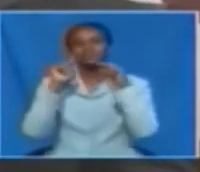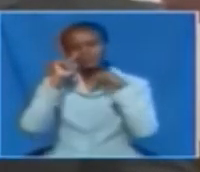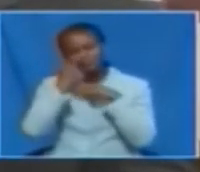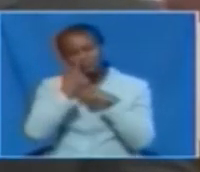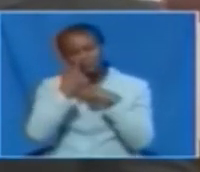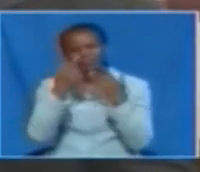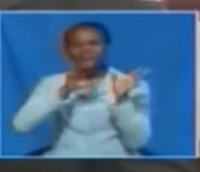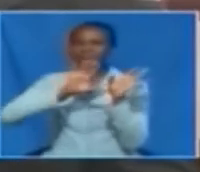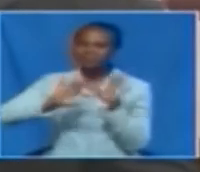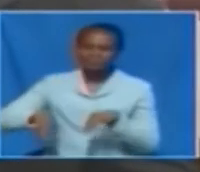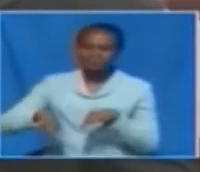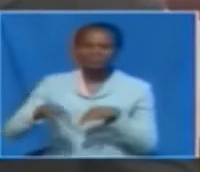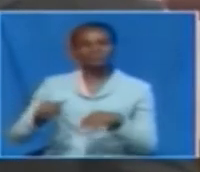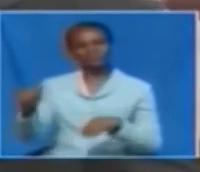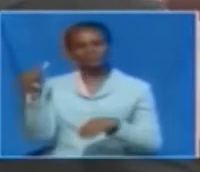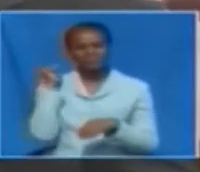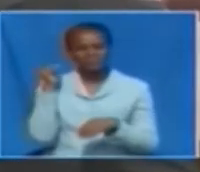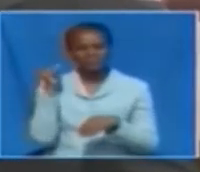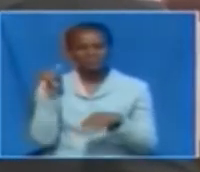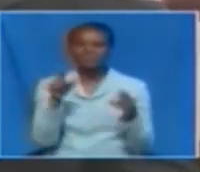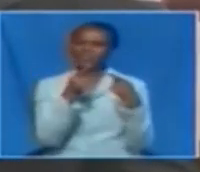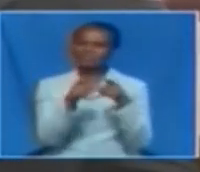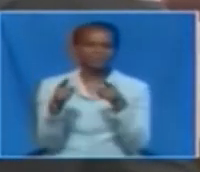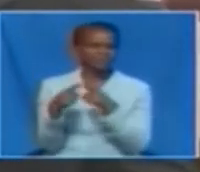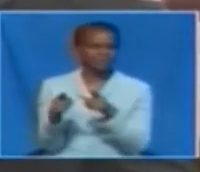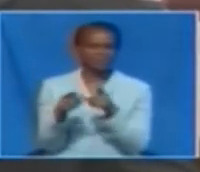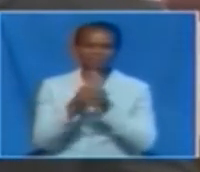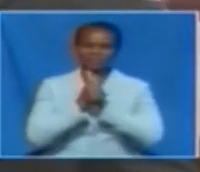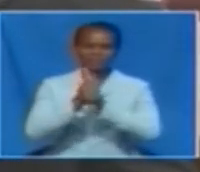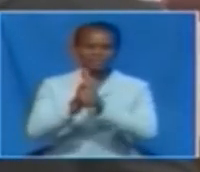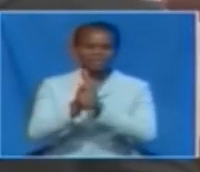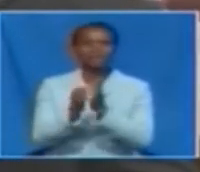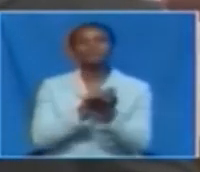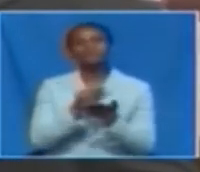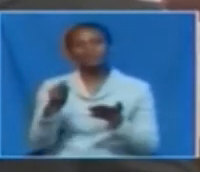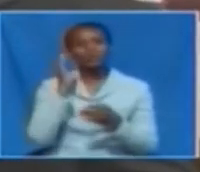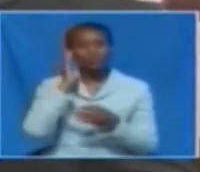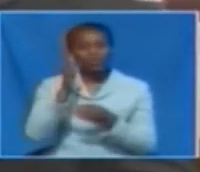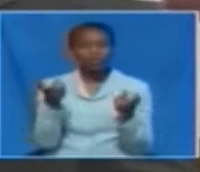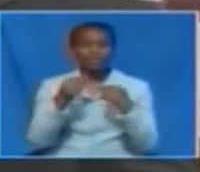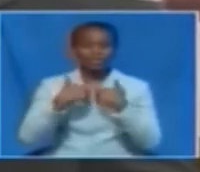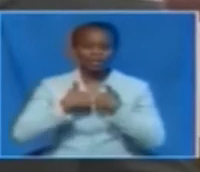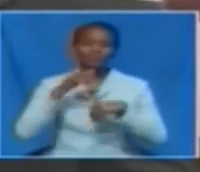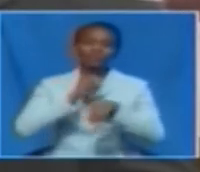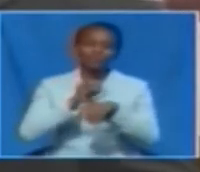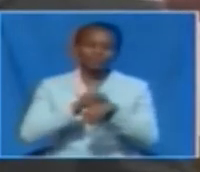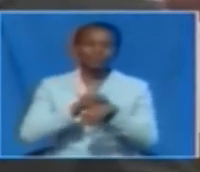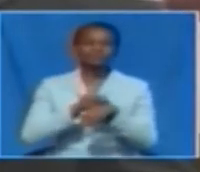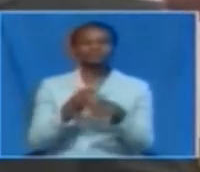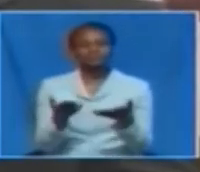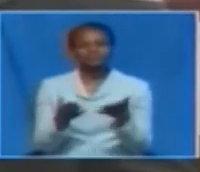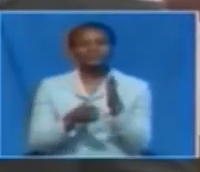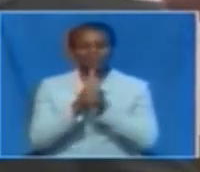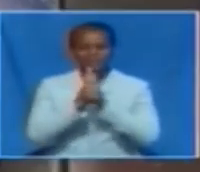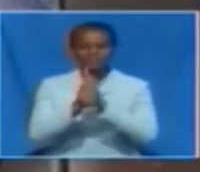abandonment, betrayals that are so deep, then leadership will fail you when you have an opportunity to lead God's people.